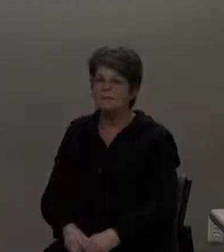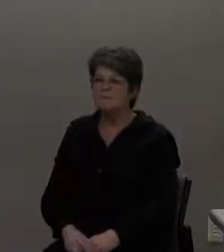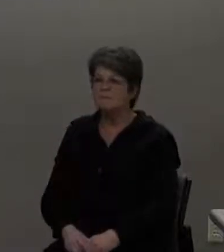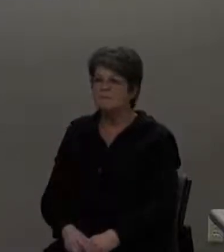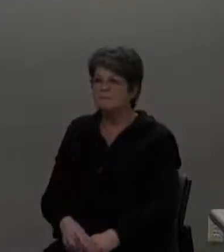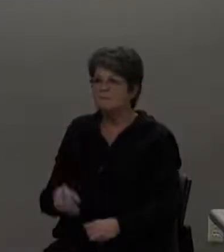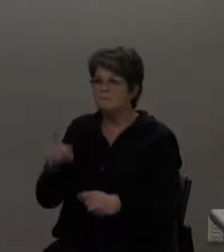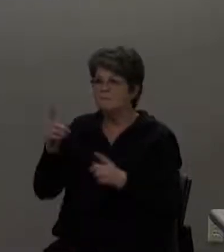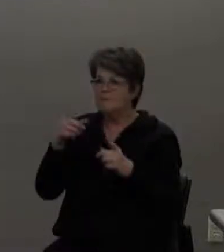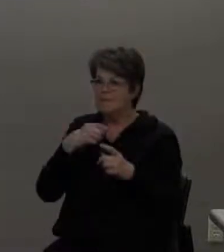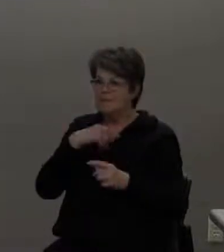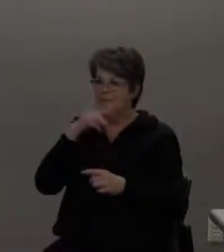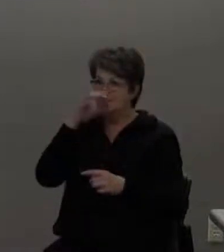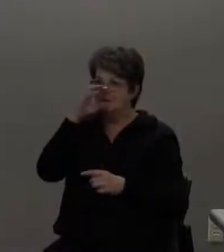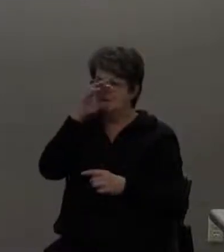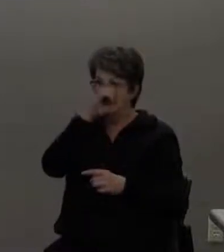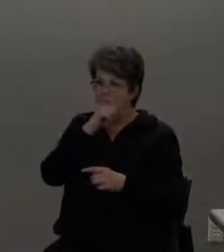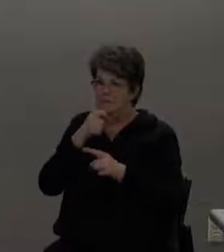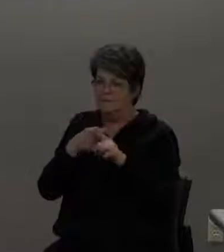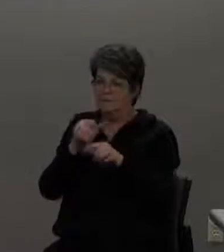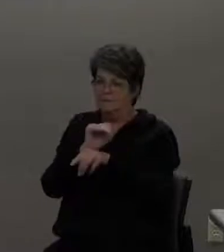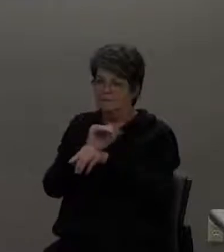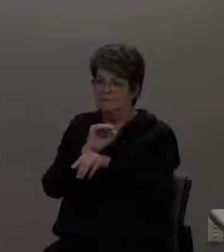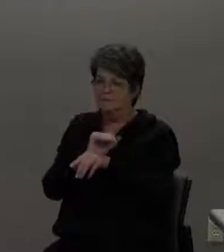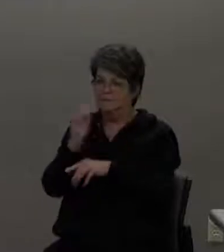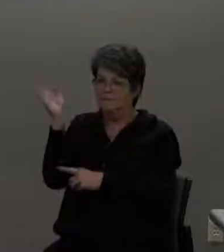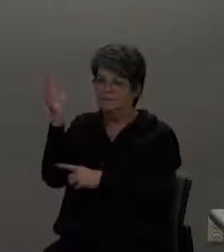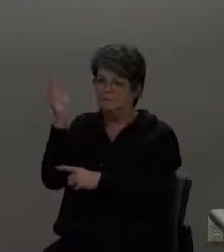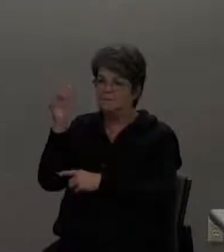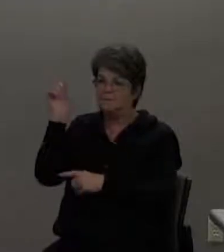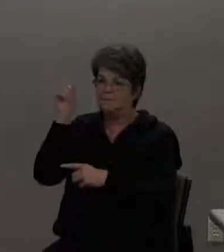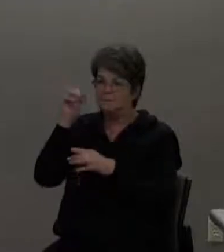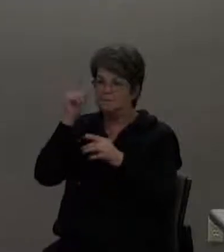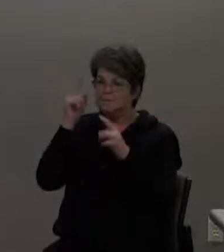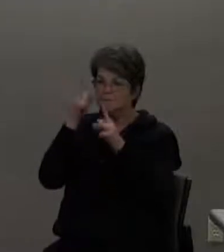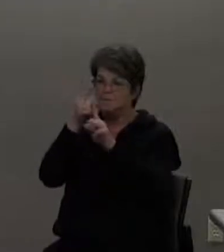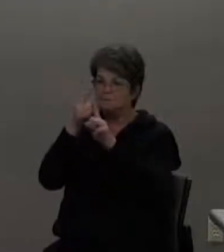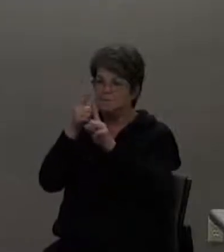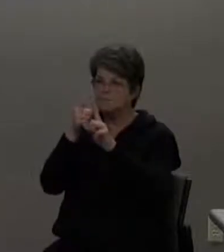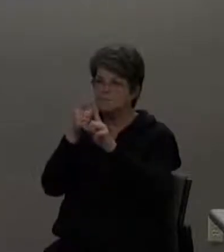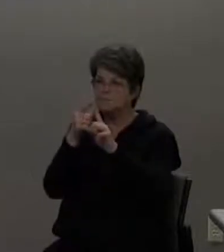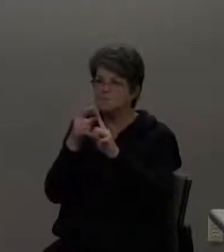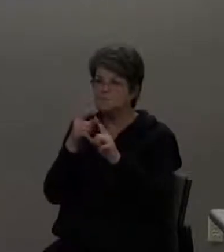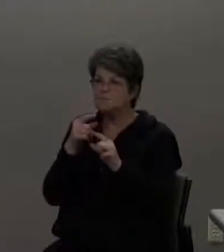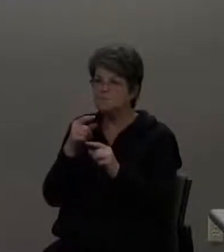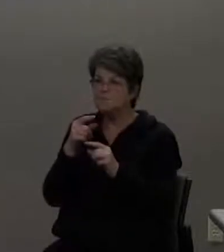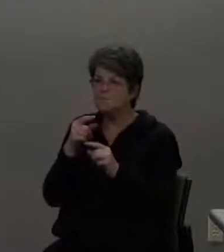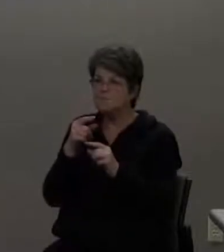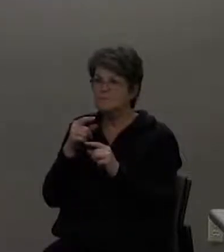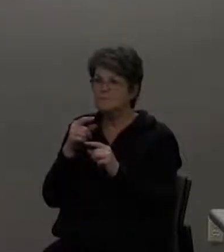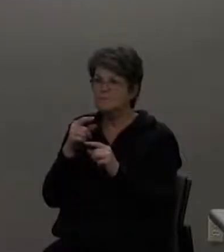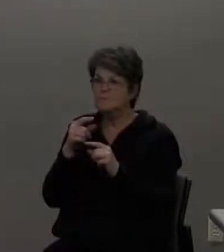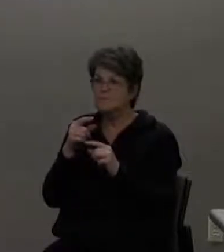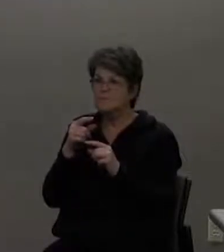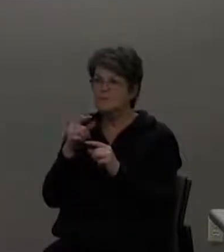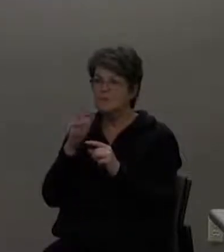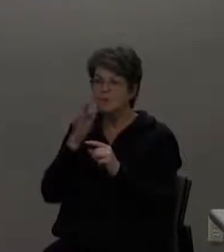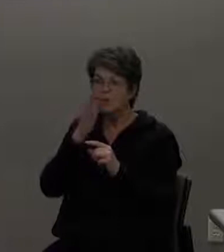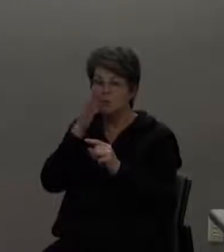I assume from tonight's presentation that these goals are coming to a final